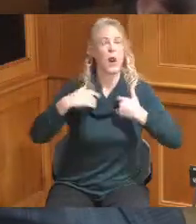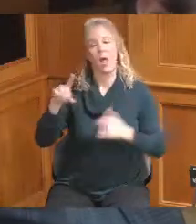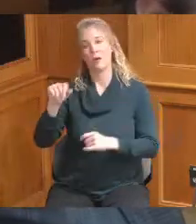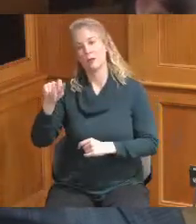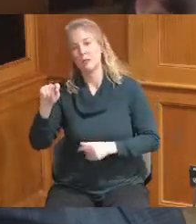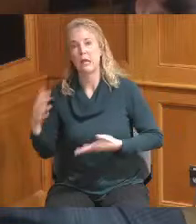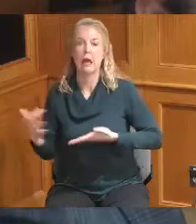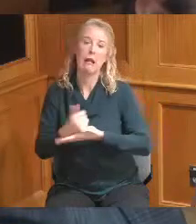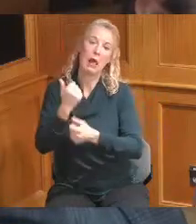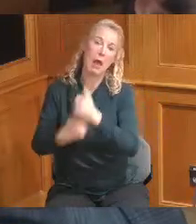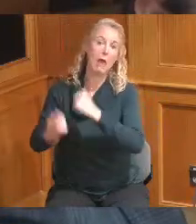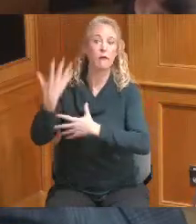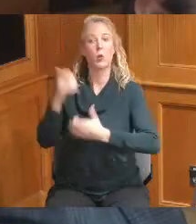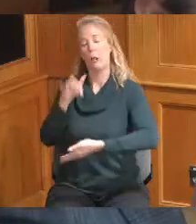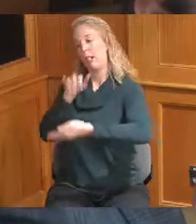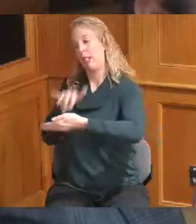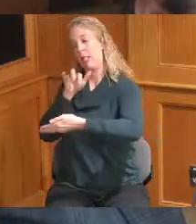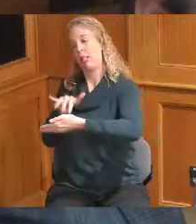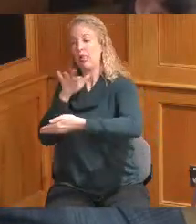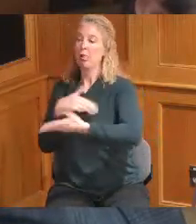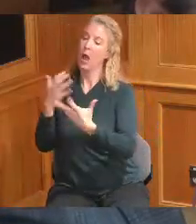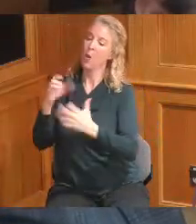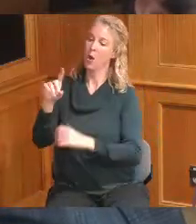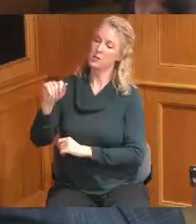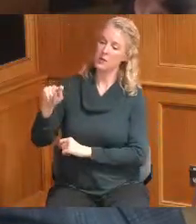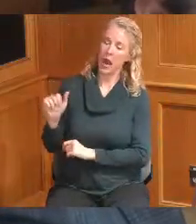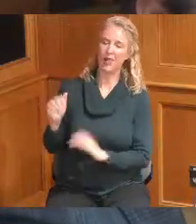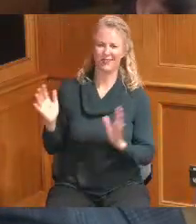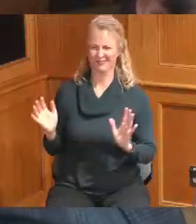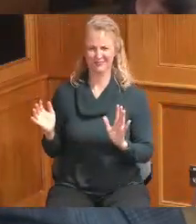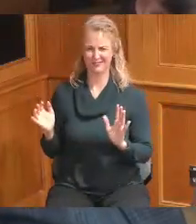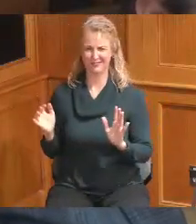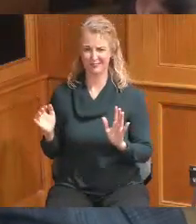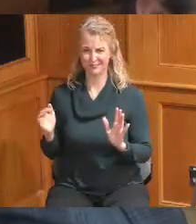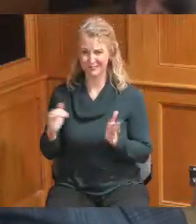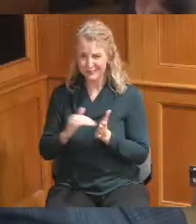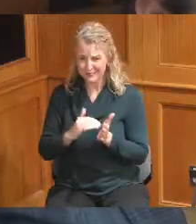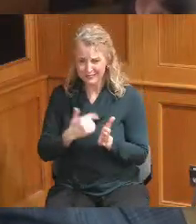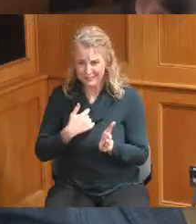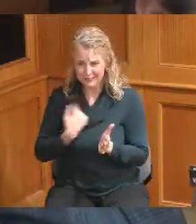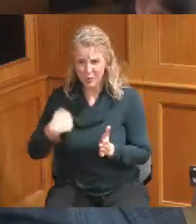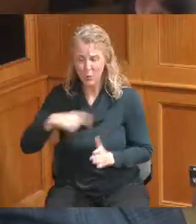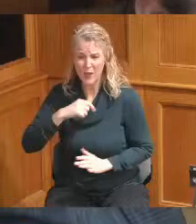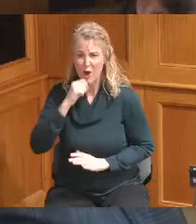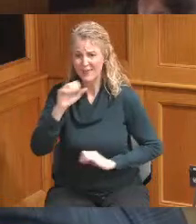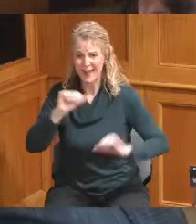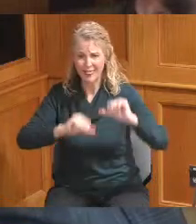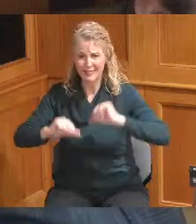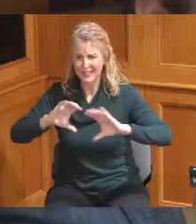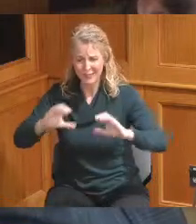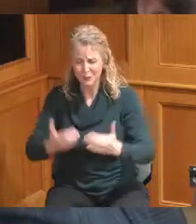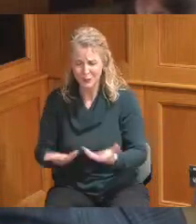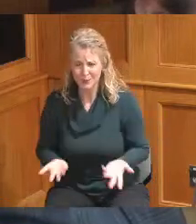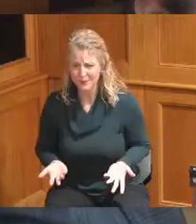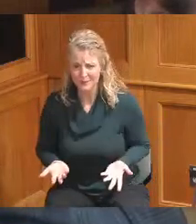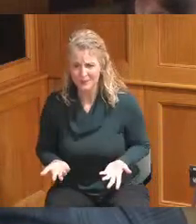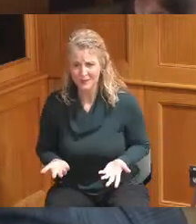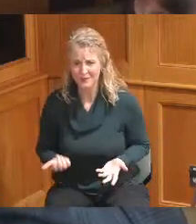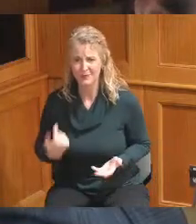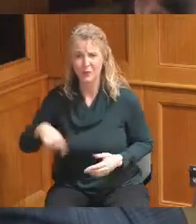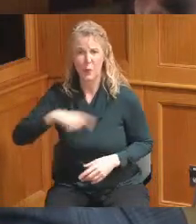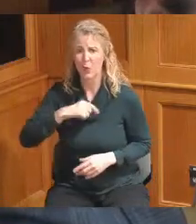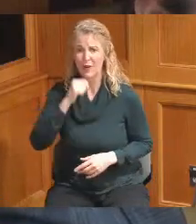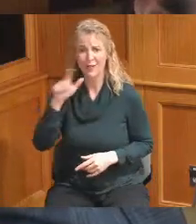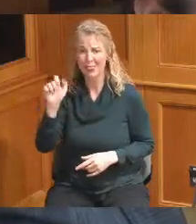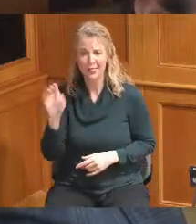Everybody want to study the problem. And I'm just saying, we cannot be the experiment. We cannot be the lab